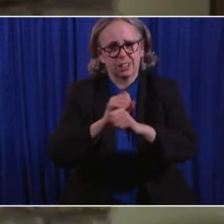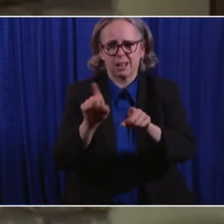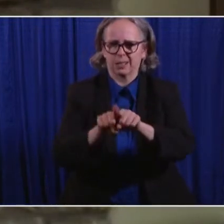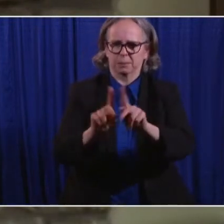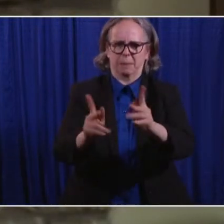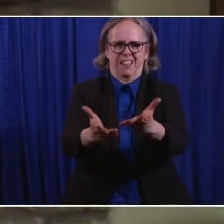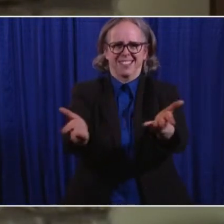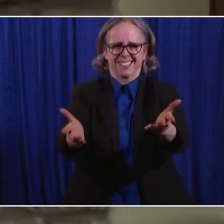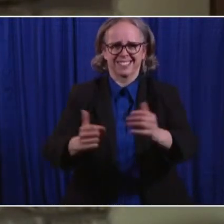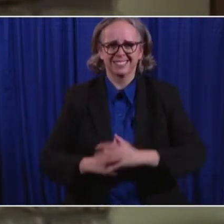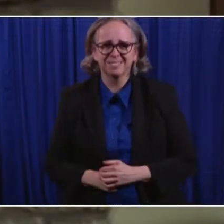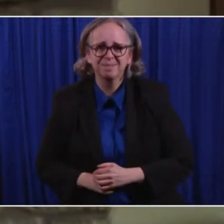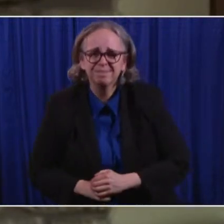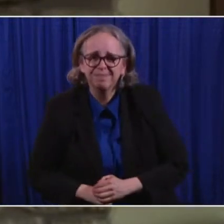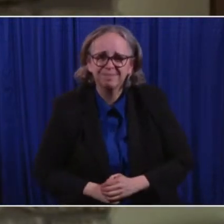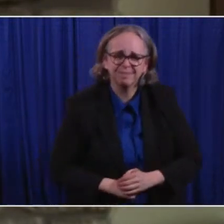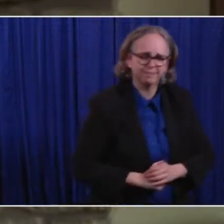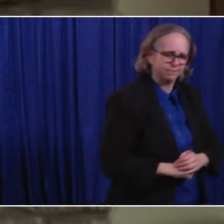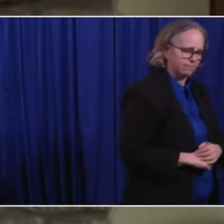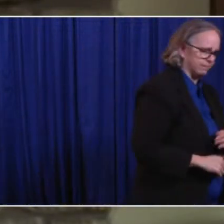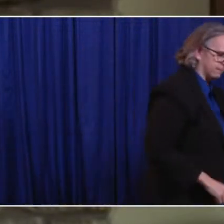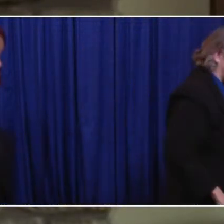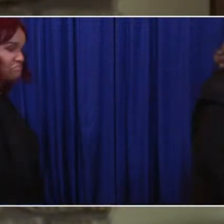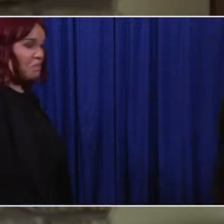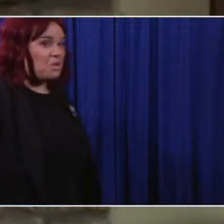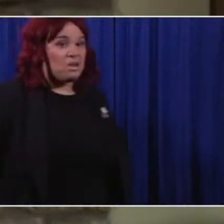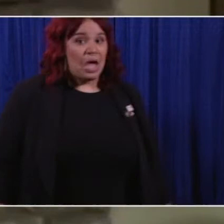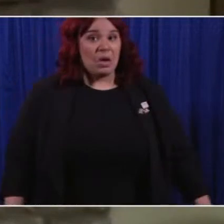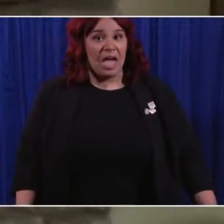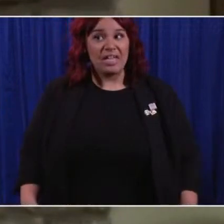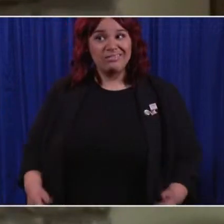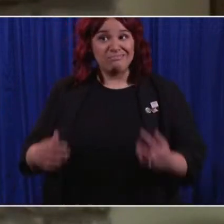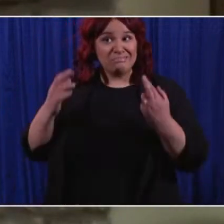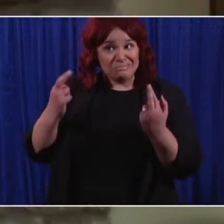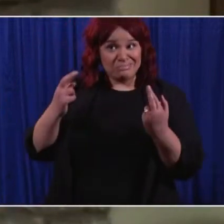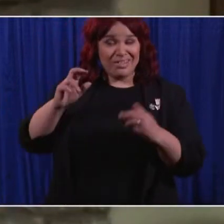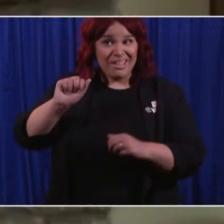We will try again with Andrew Tobias of Cleveland.com. Andrew.